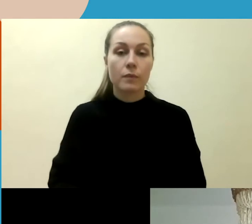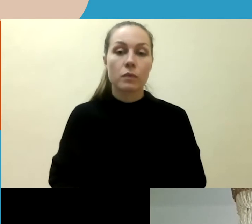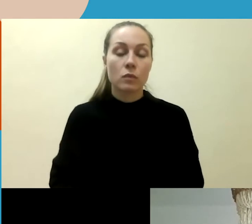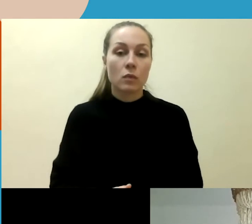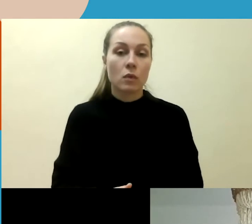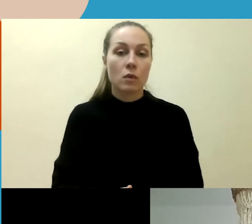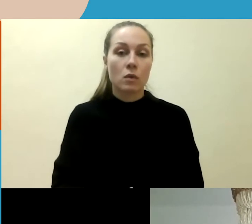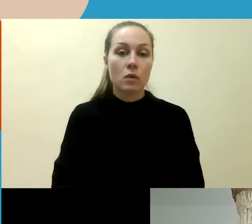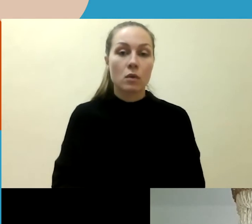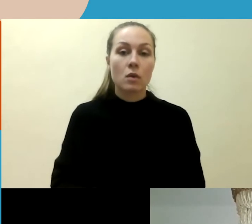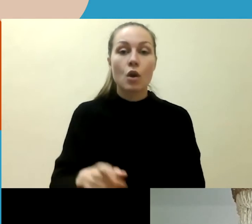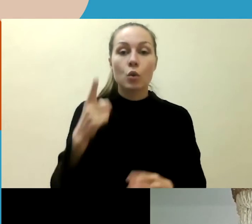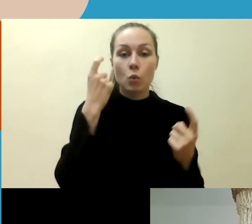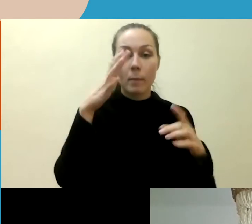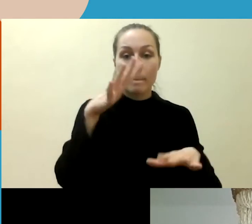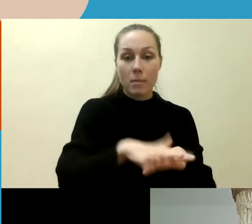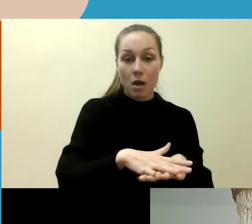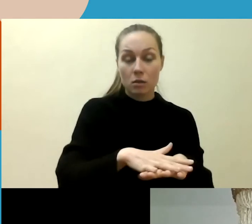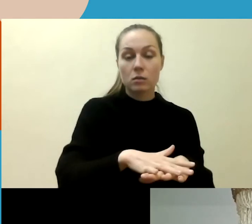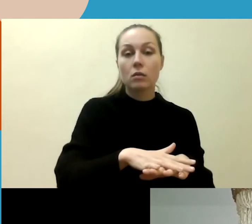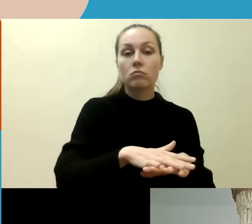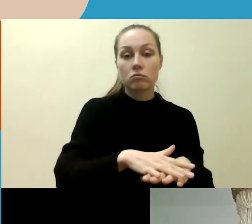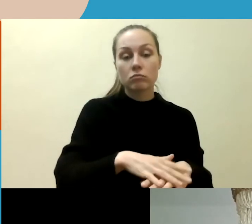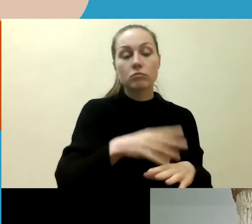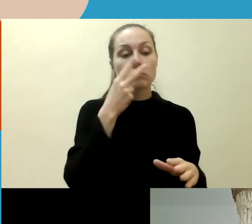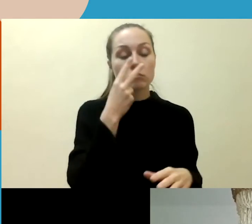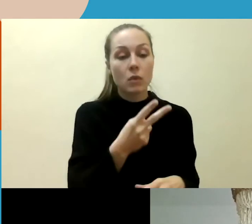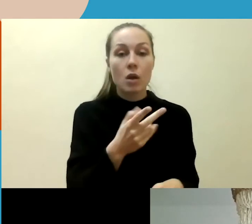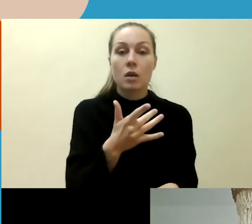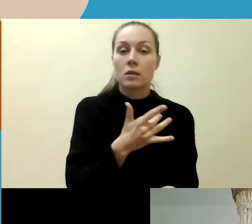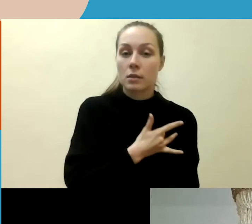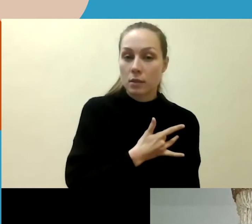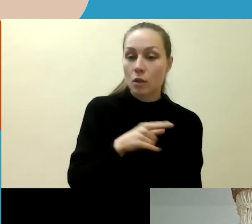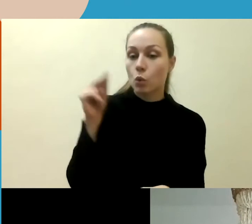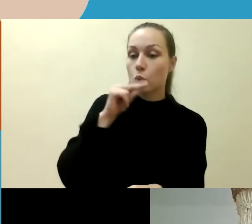regarding statistical information collection is going to be changed.